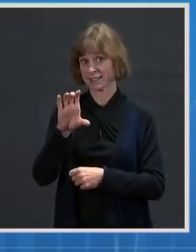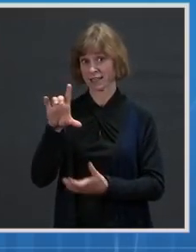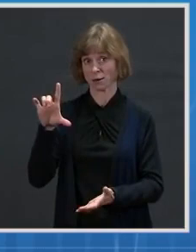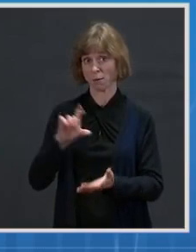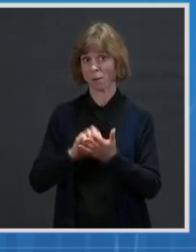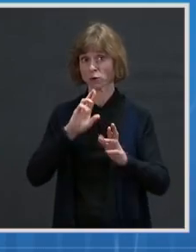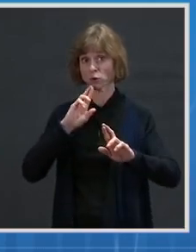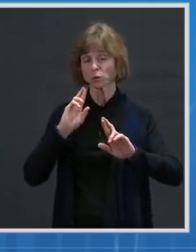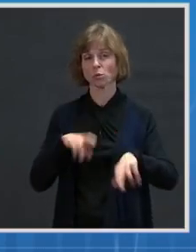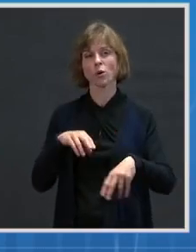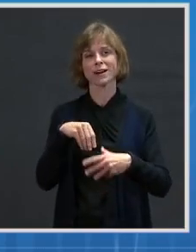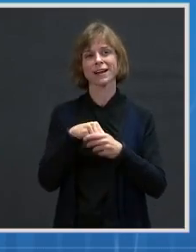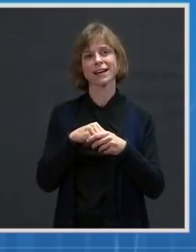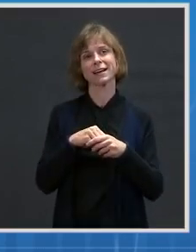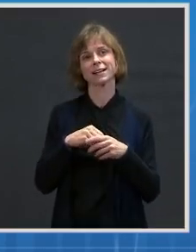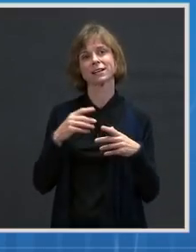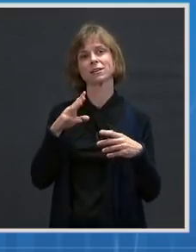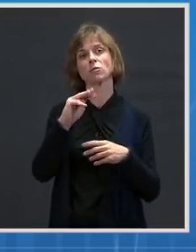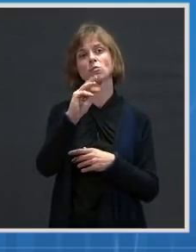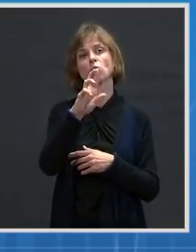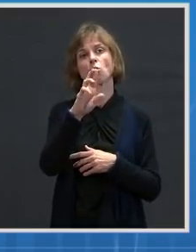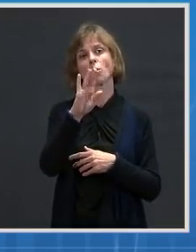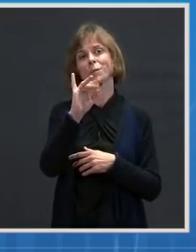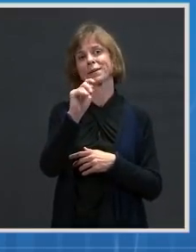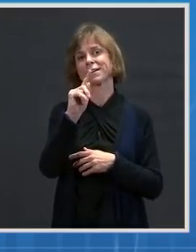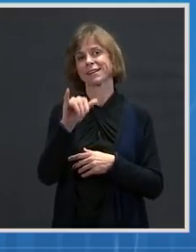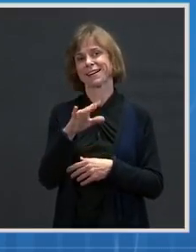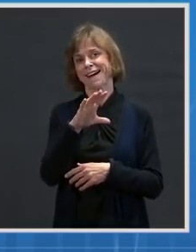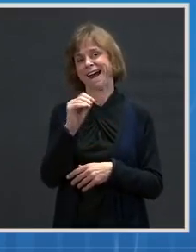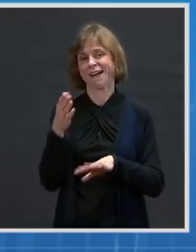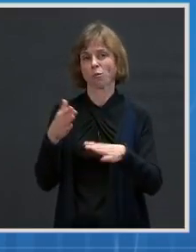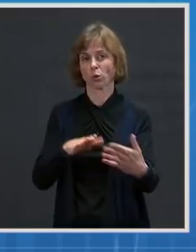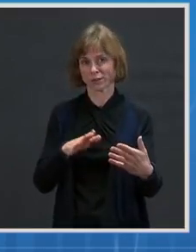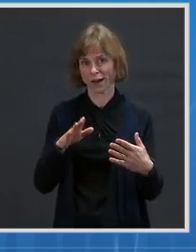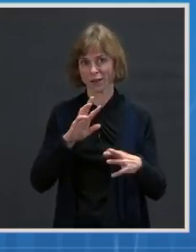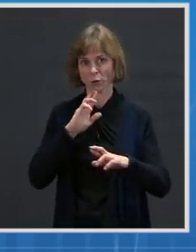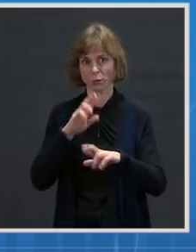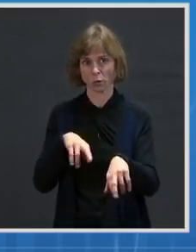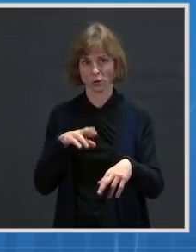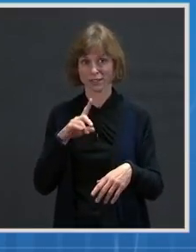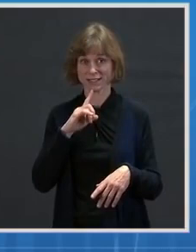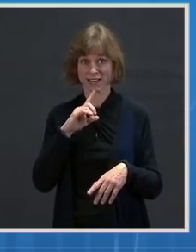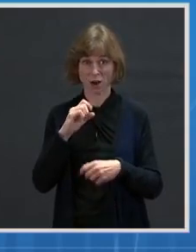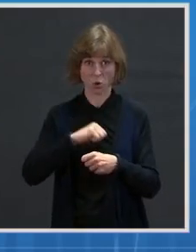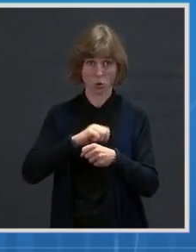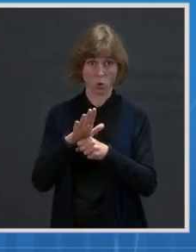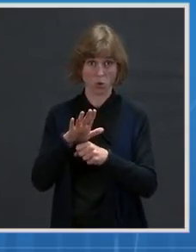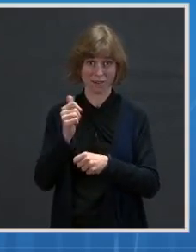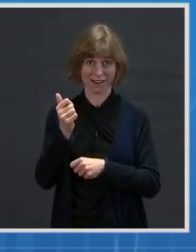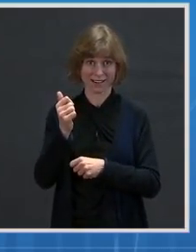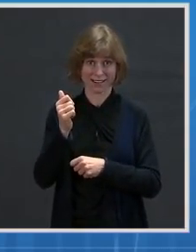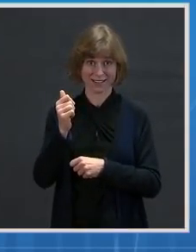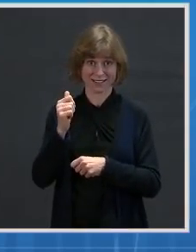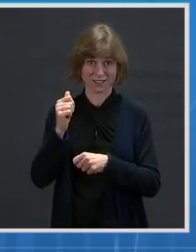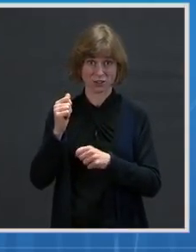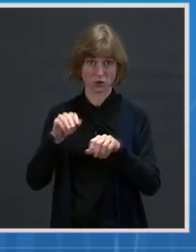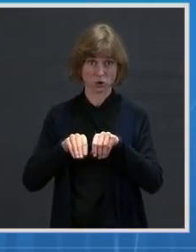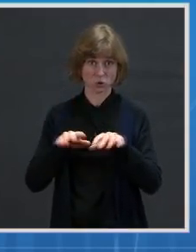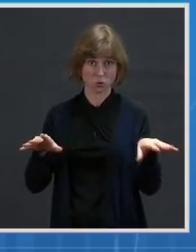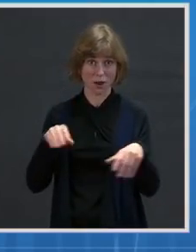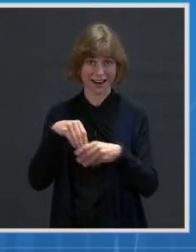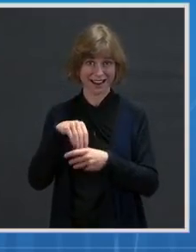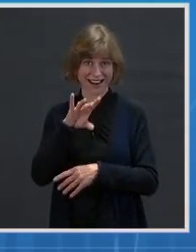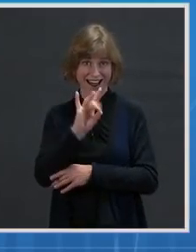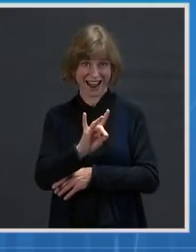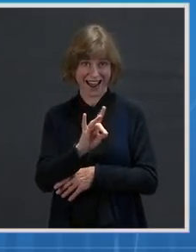Morbidity and Mortality Weekly Report that details an investigation of COVID-19 spread in 8 public elementary schools in